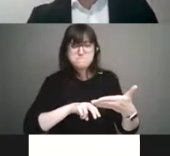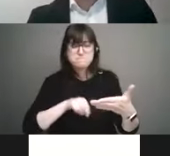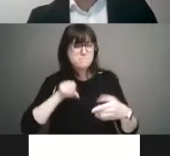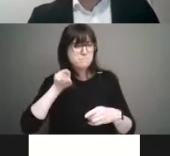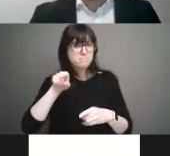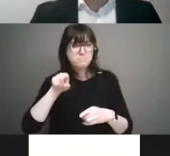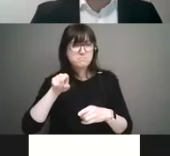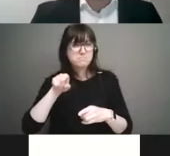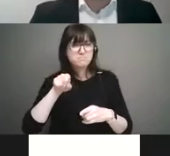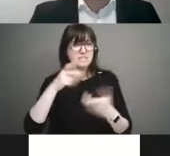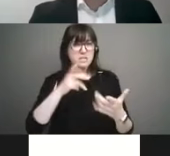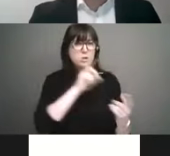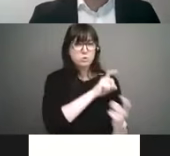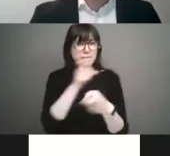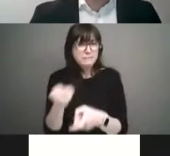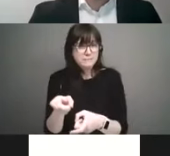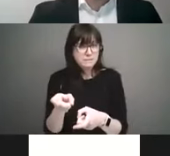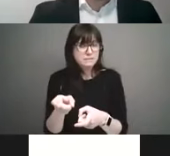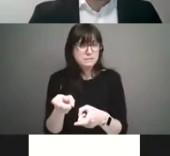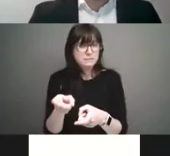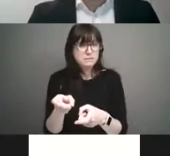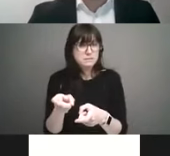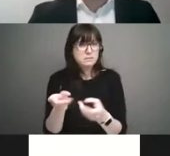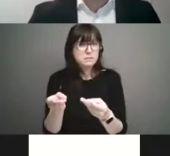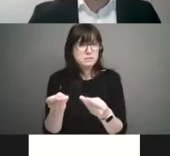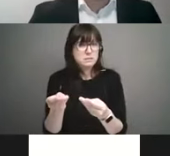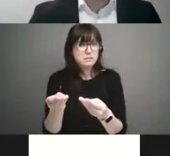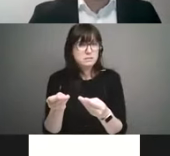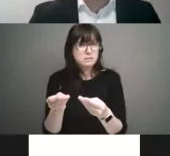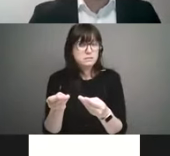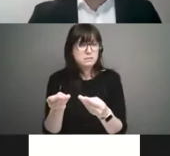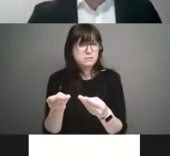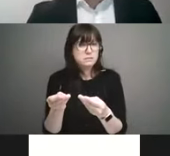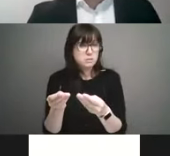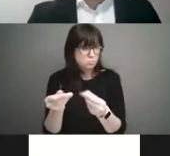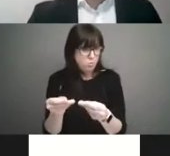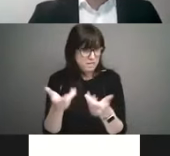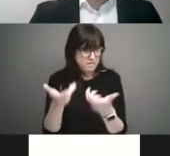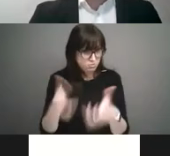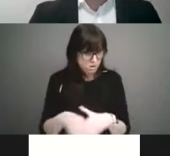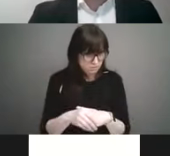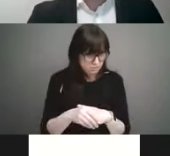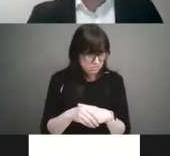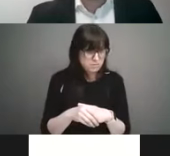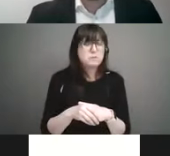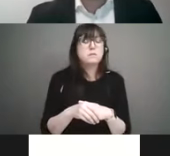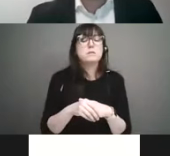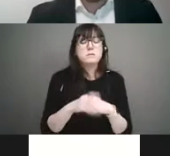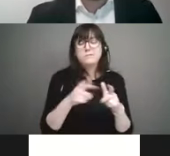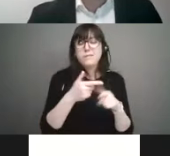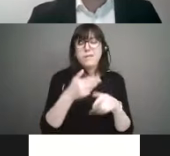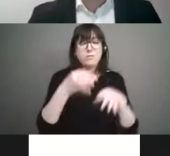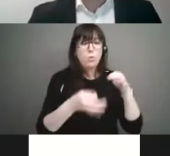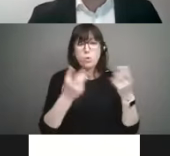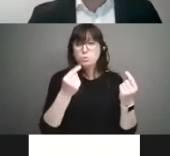actually gift that property to the person who they were transferring it to, the court can order that any interest that